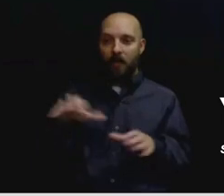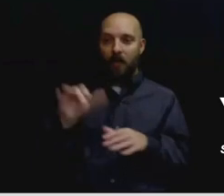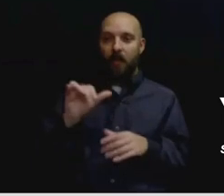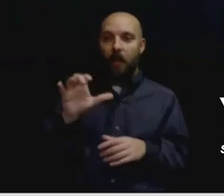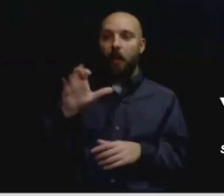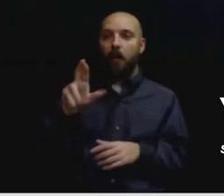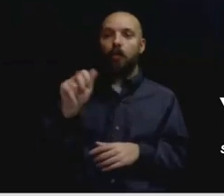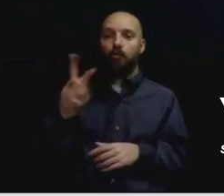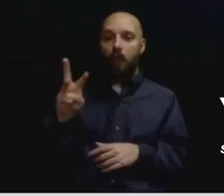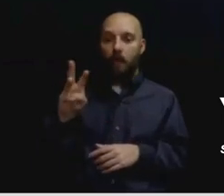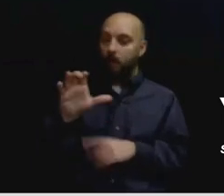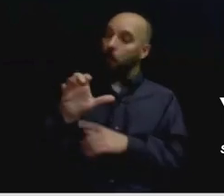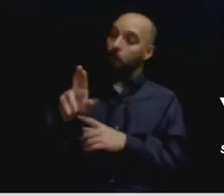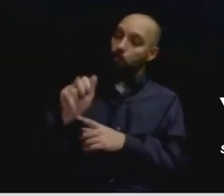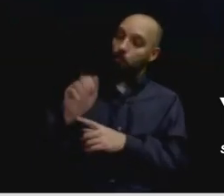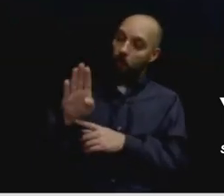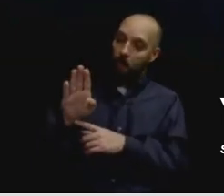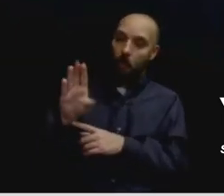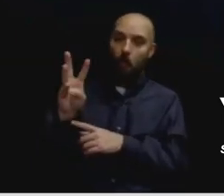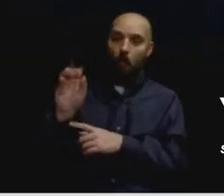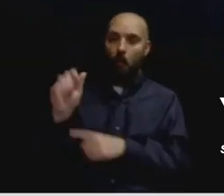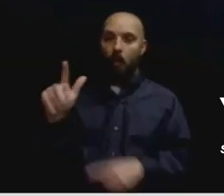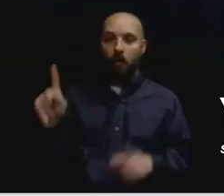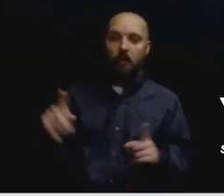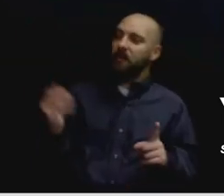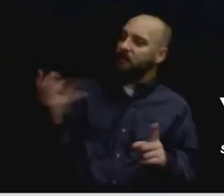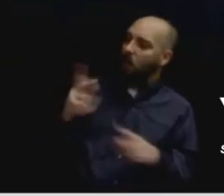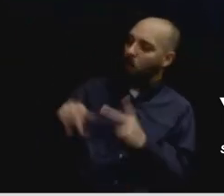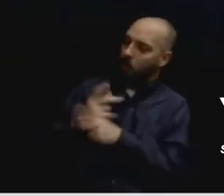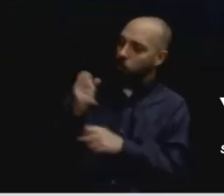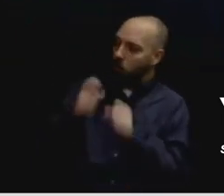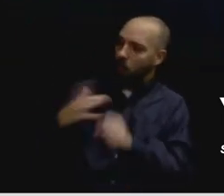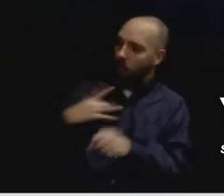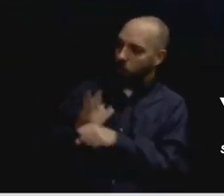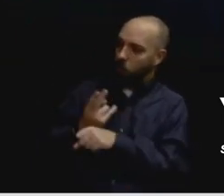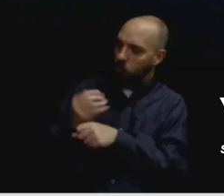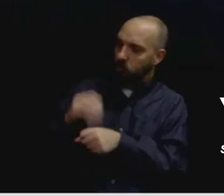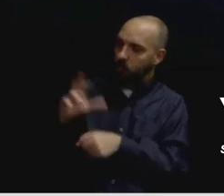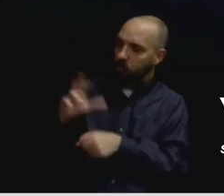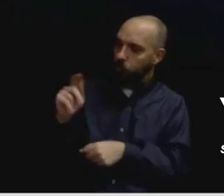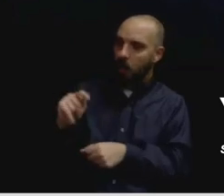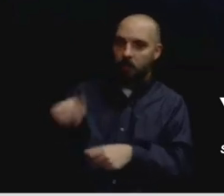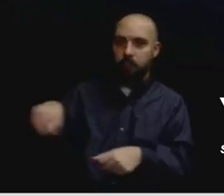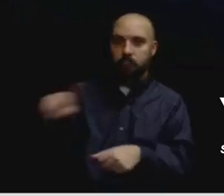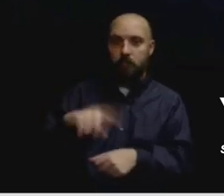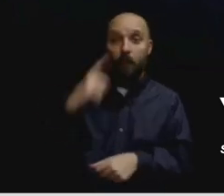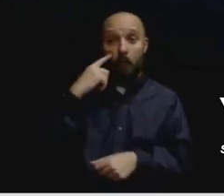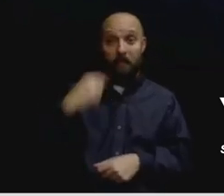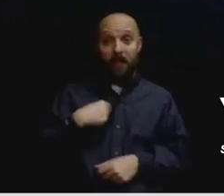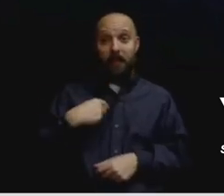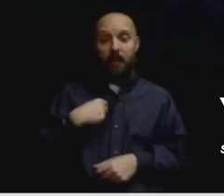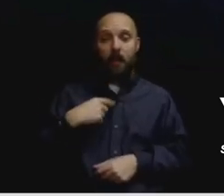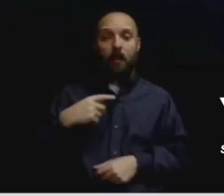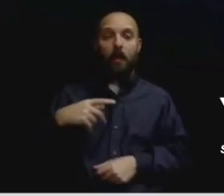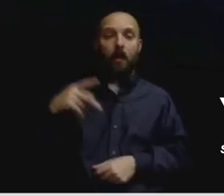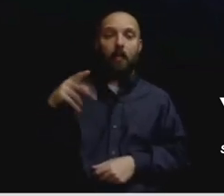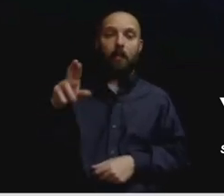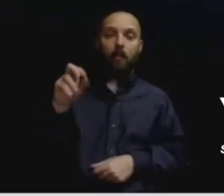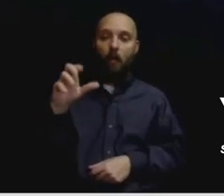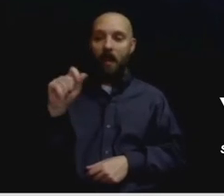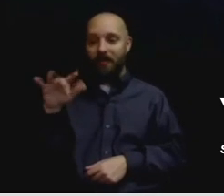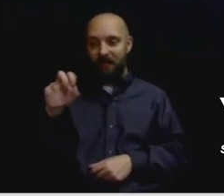walks. Tell us what kinds of strategies you like to use in the chat. For me, proactive sensory breaks